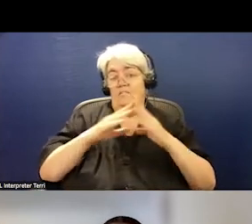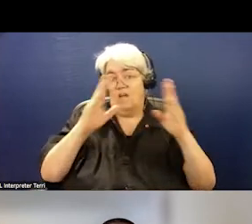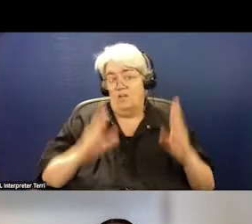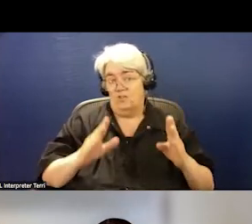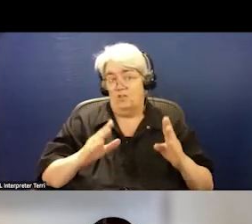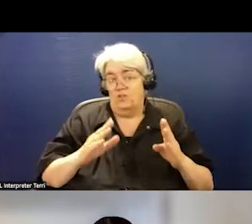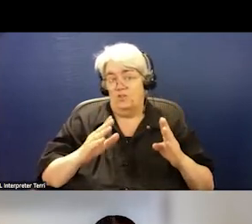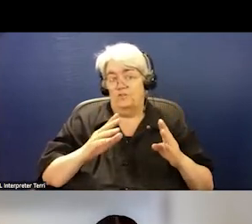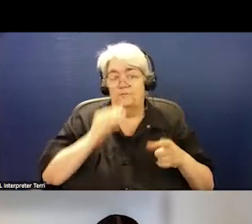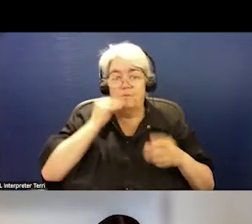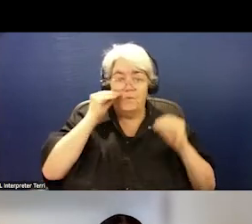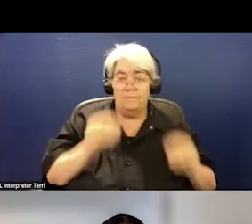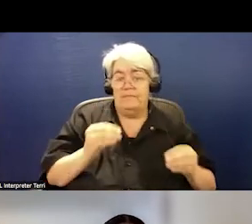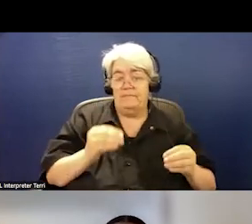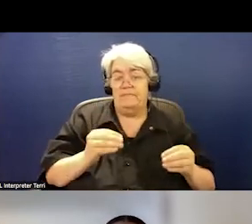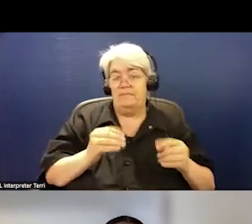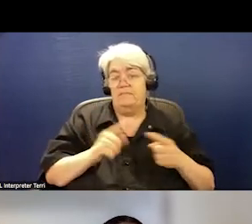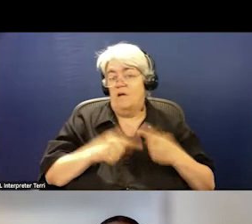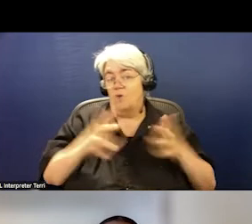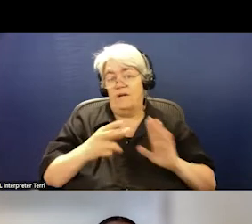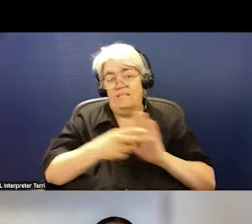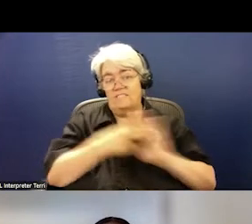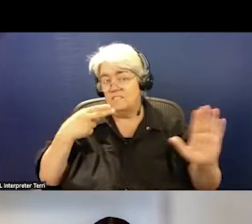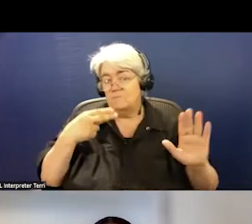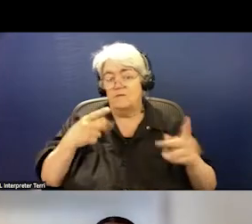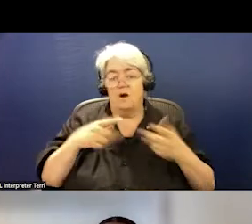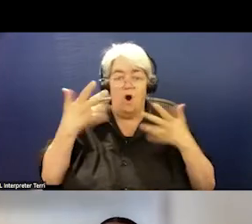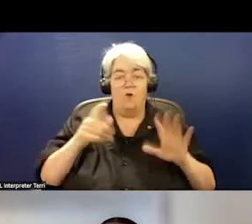already stigmatized, already going through, whatever they're